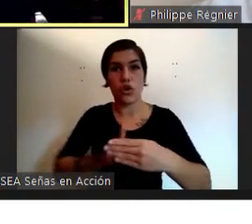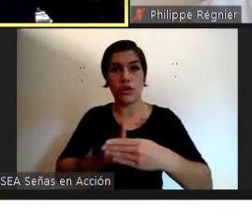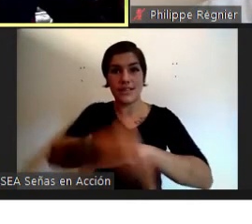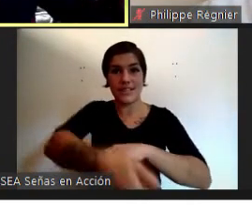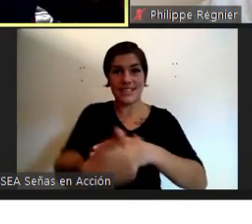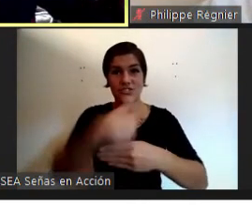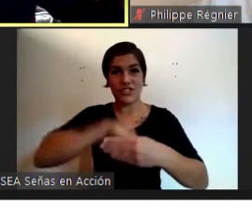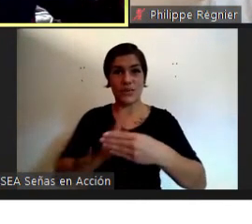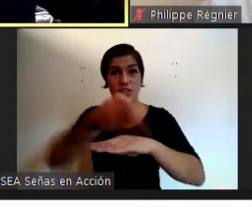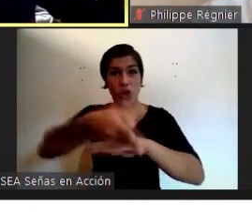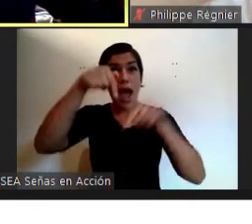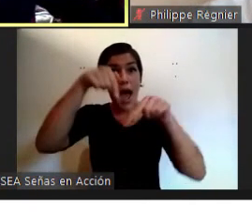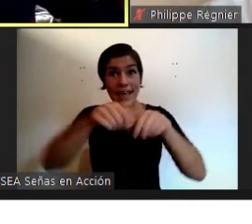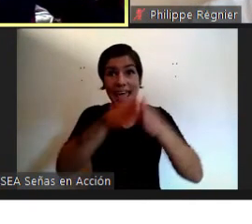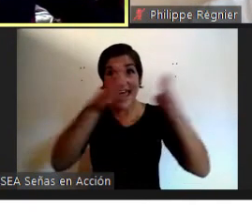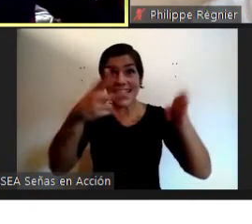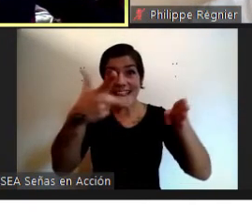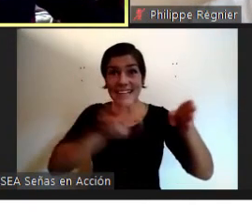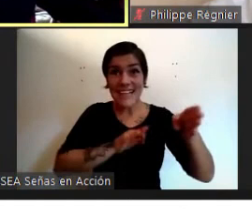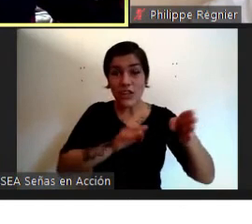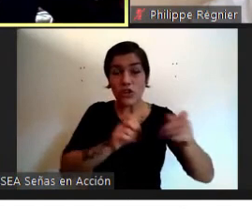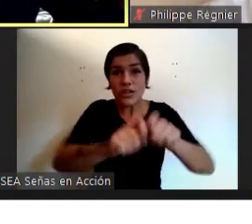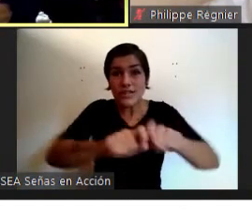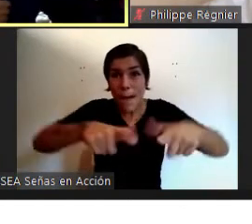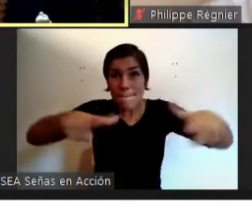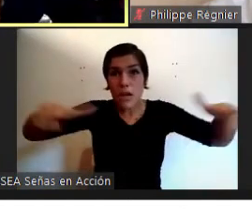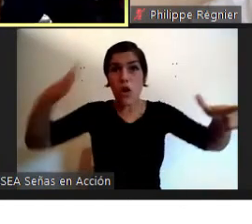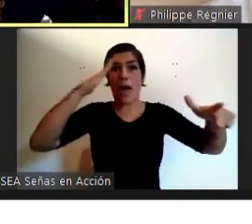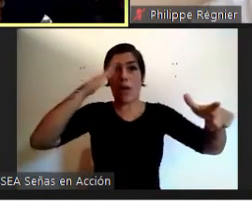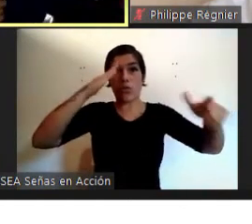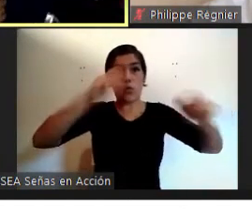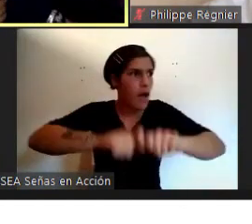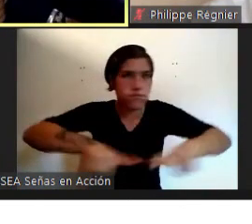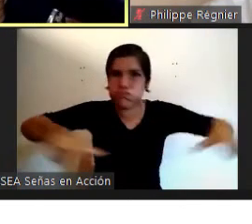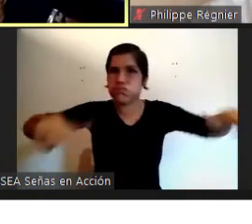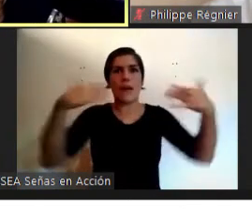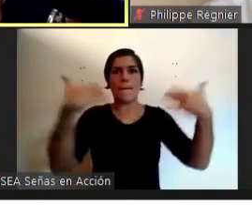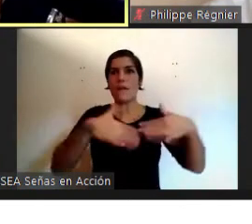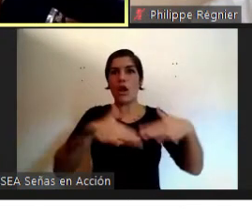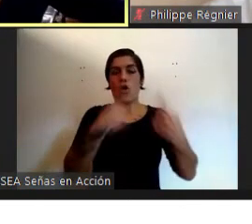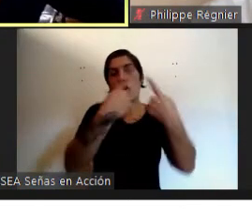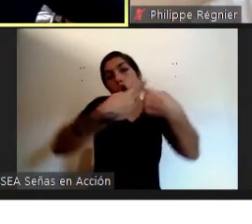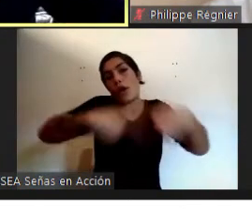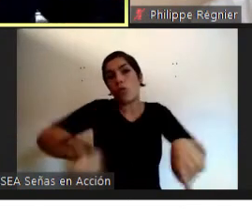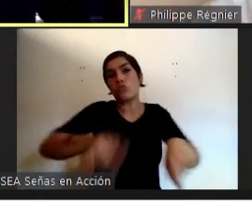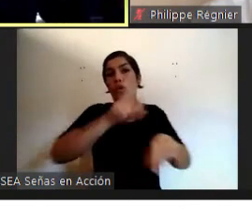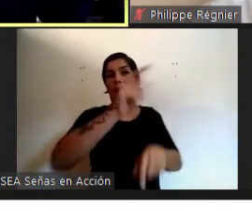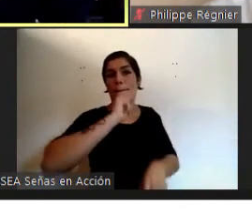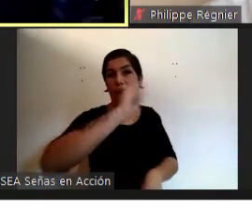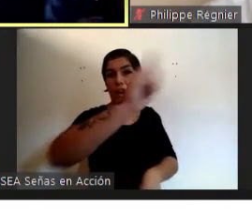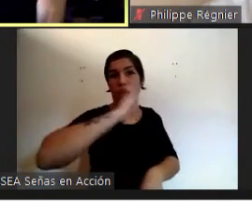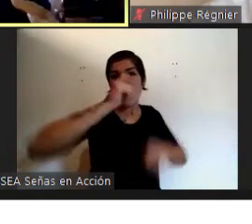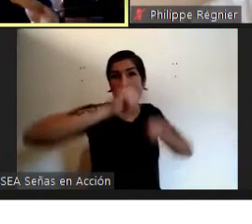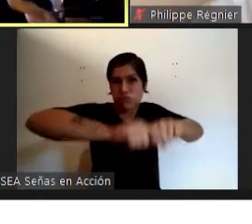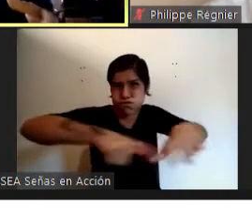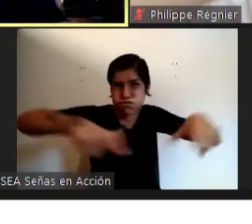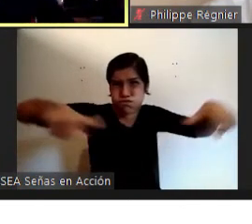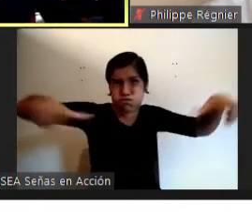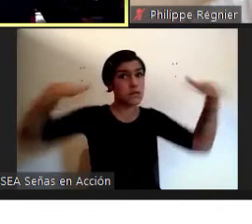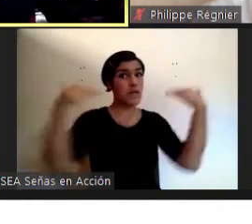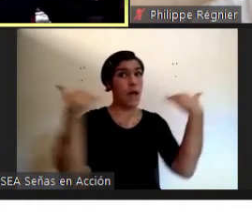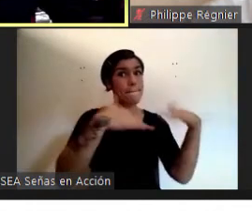it manufactured the digital culture. It meant an expansion of resources for